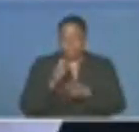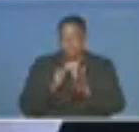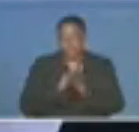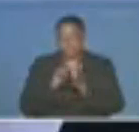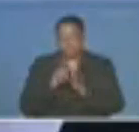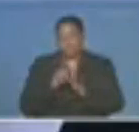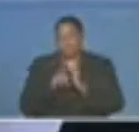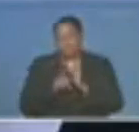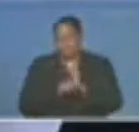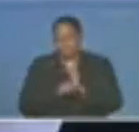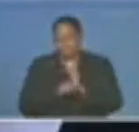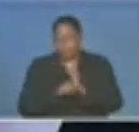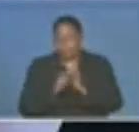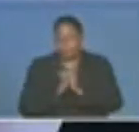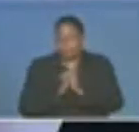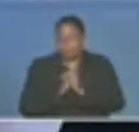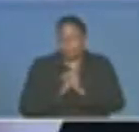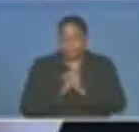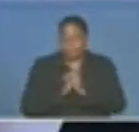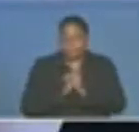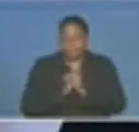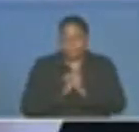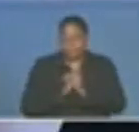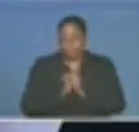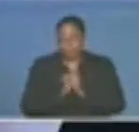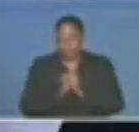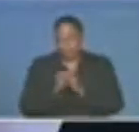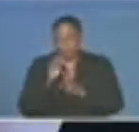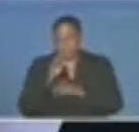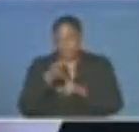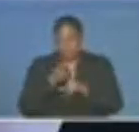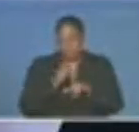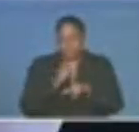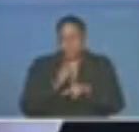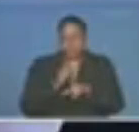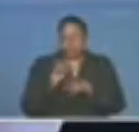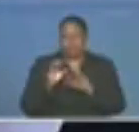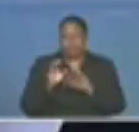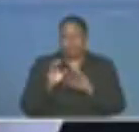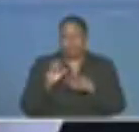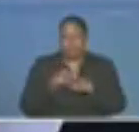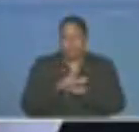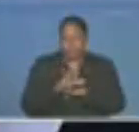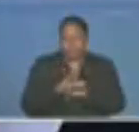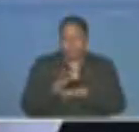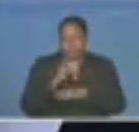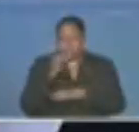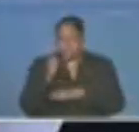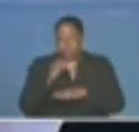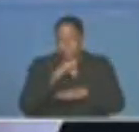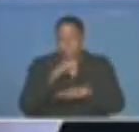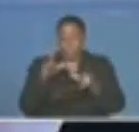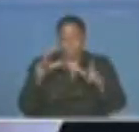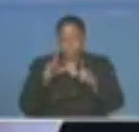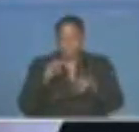policies. The exercise of this function by the council gives us assurance that once a nurse is